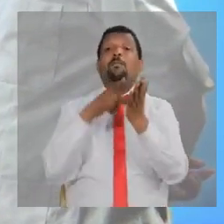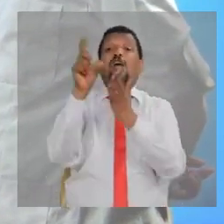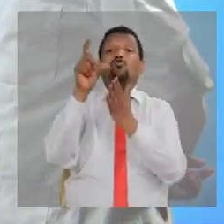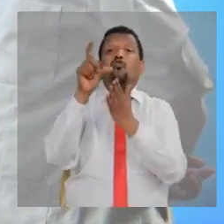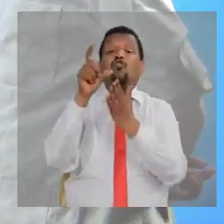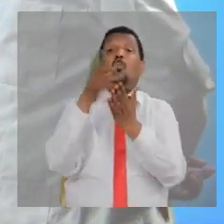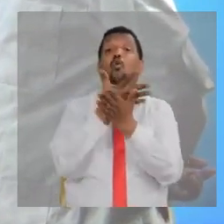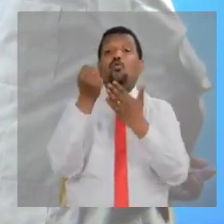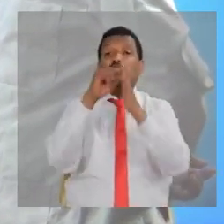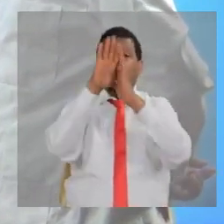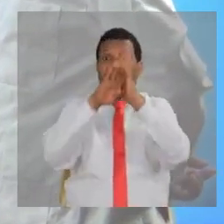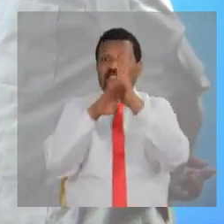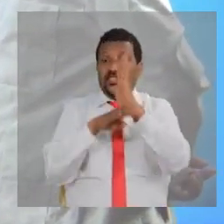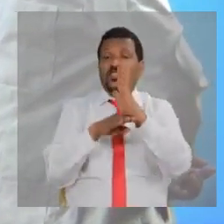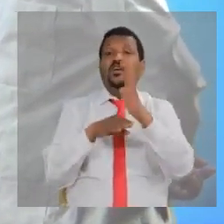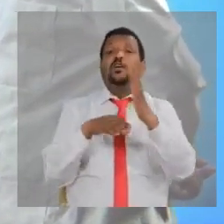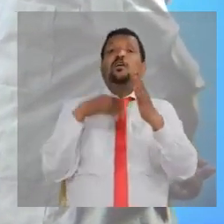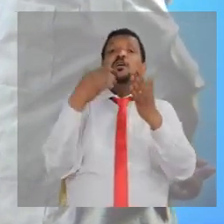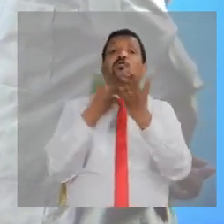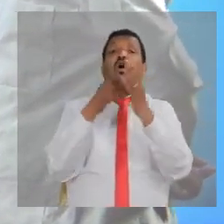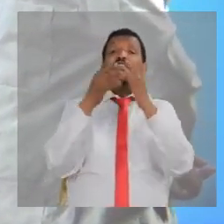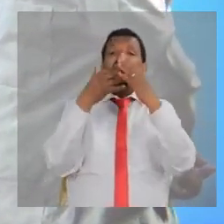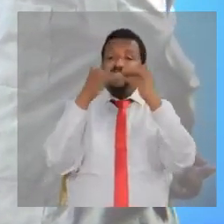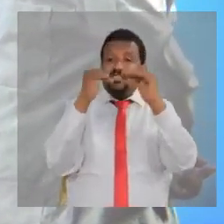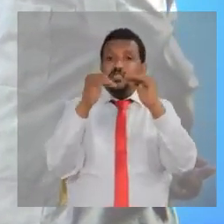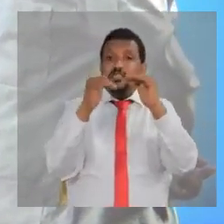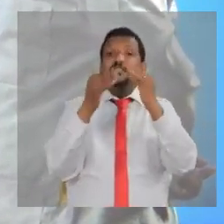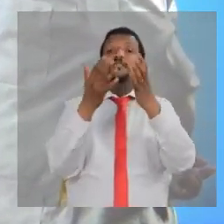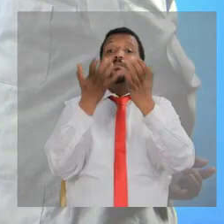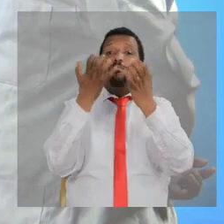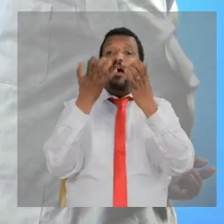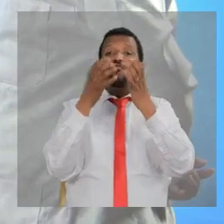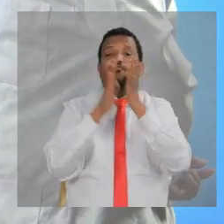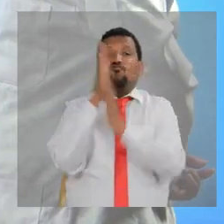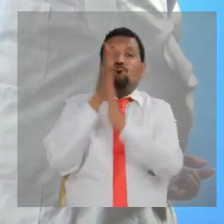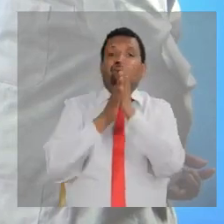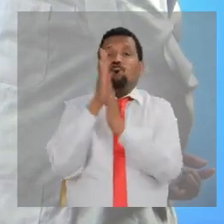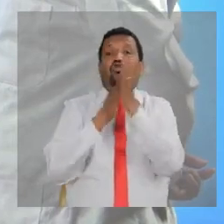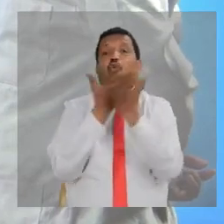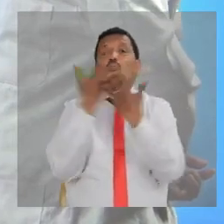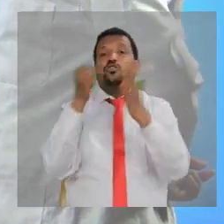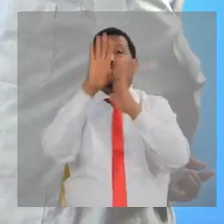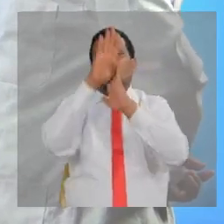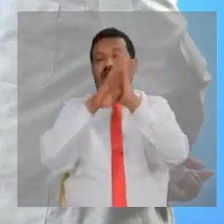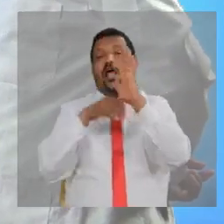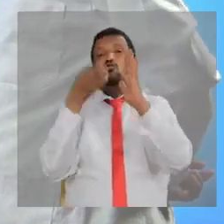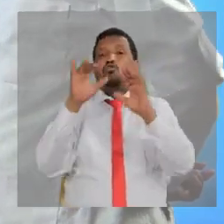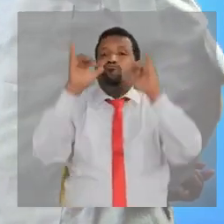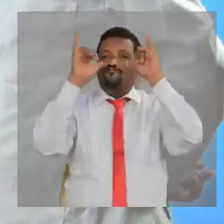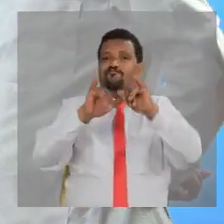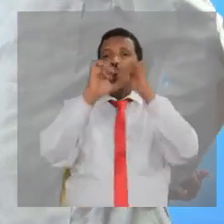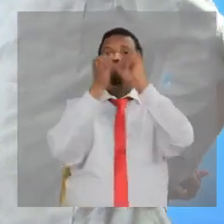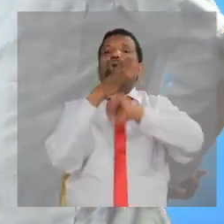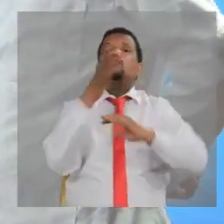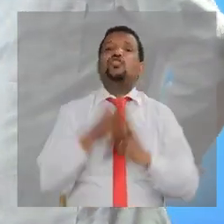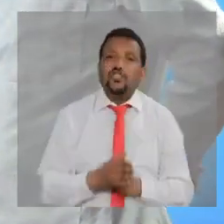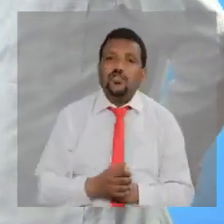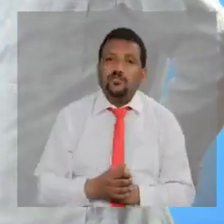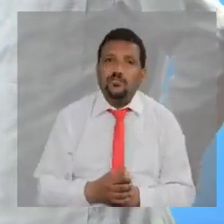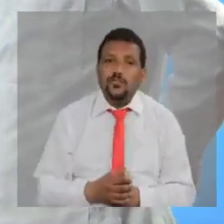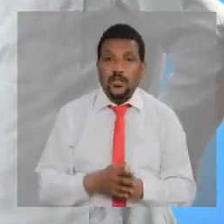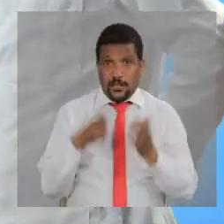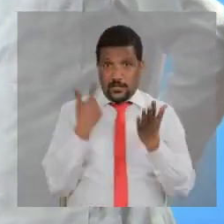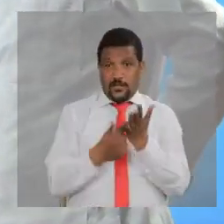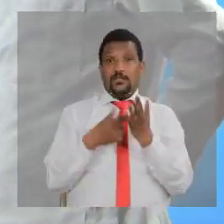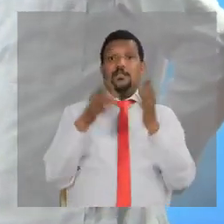commodity decreases, then the quantity demanded for a commodity will decline or it remains unchanged.